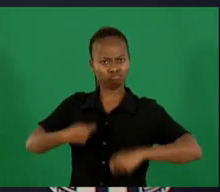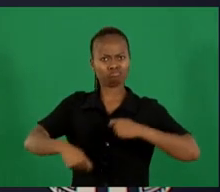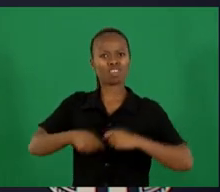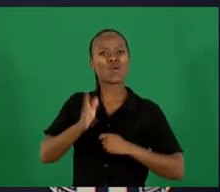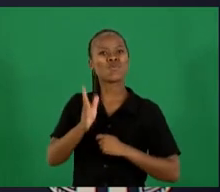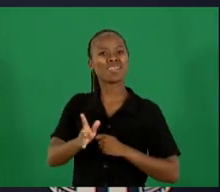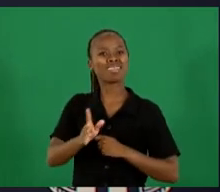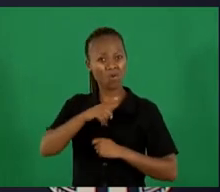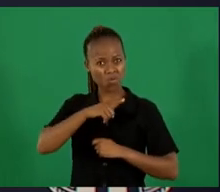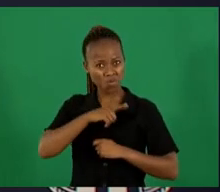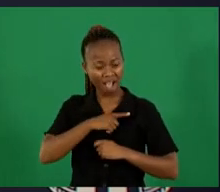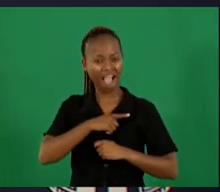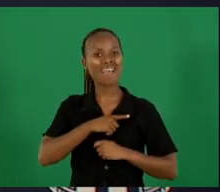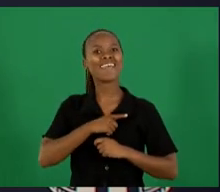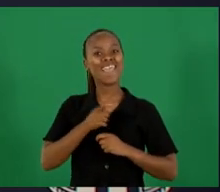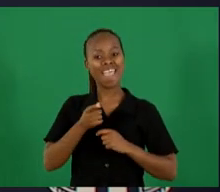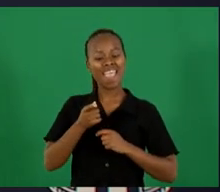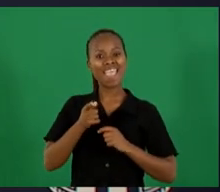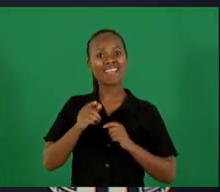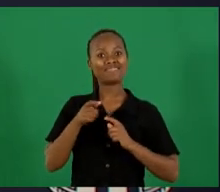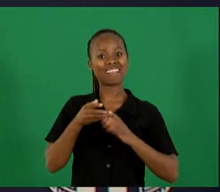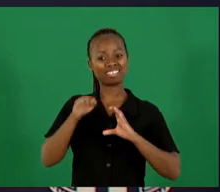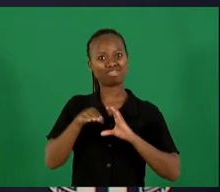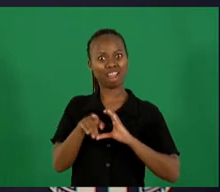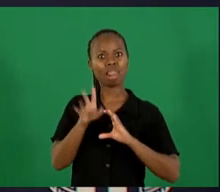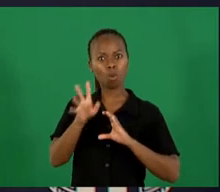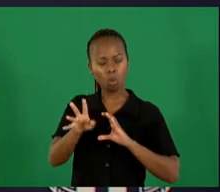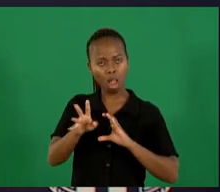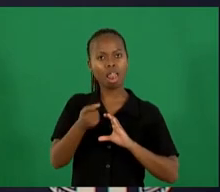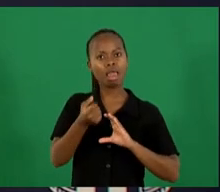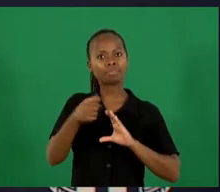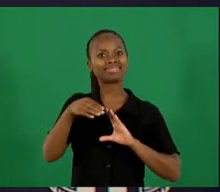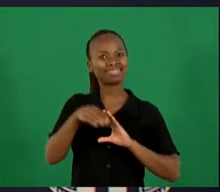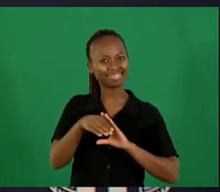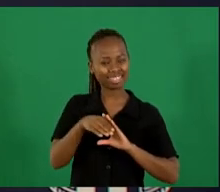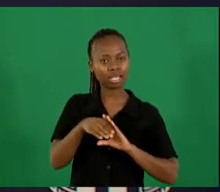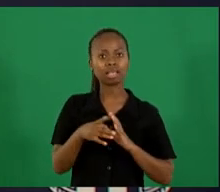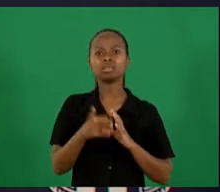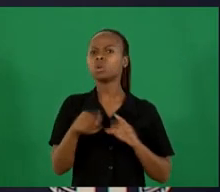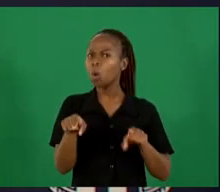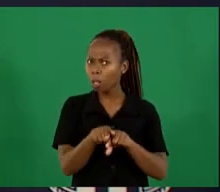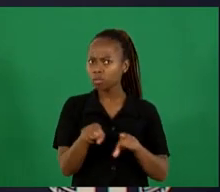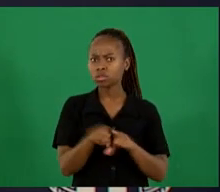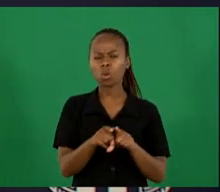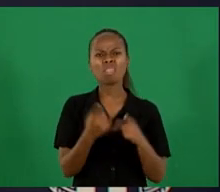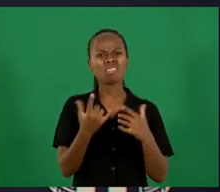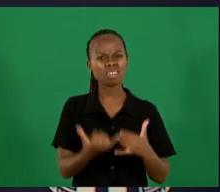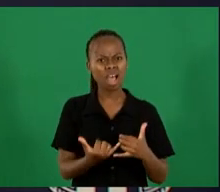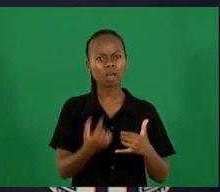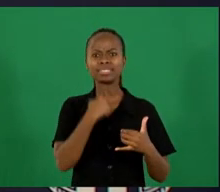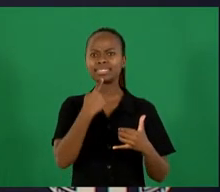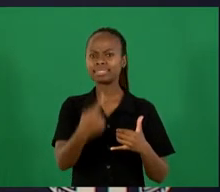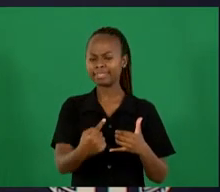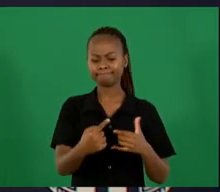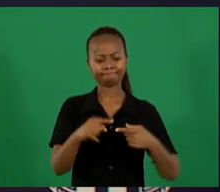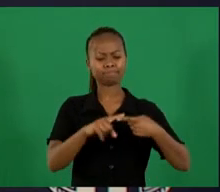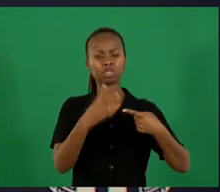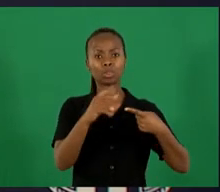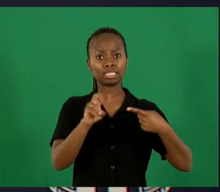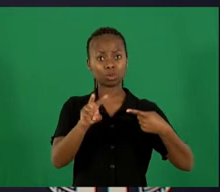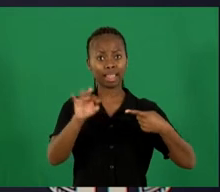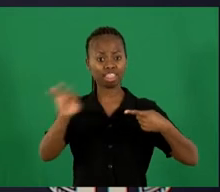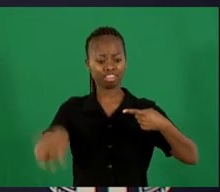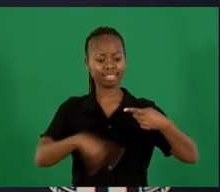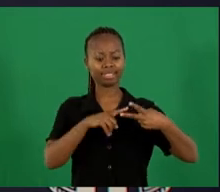reached 9.2% in 2022 and is now expected to slow to 7.3% in 2023